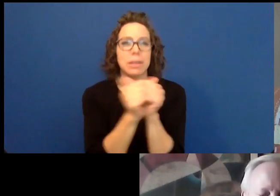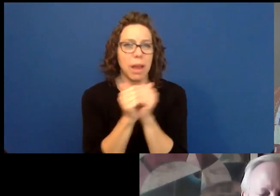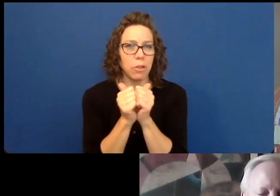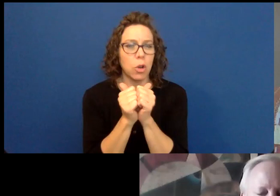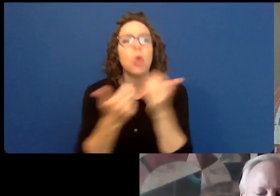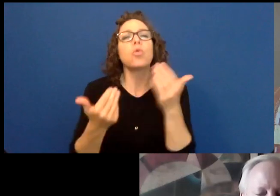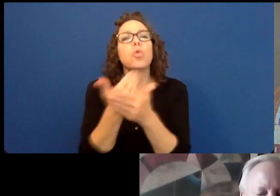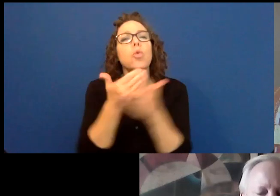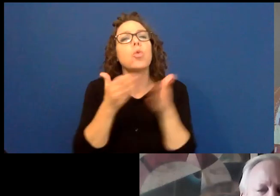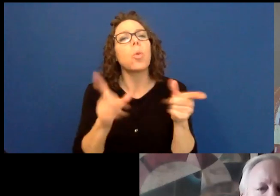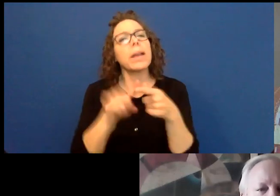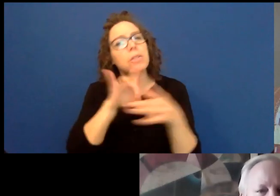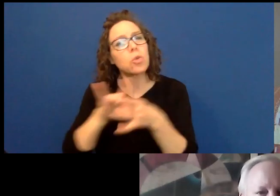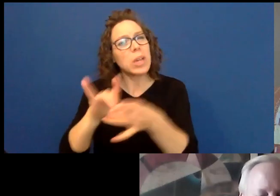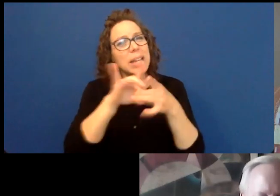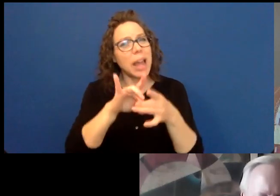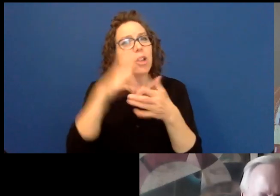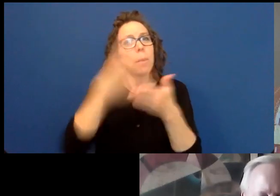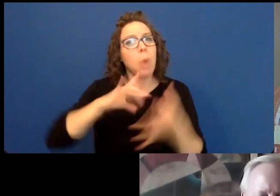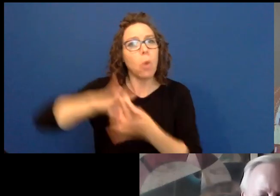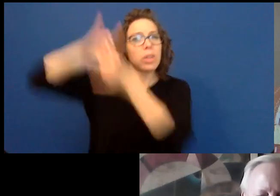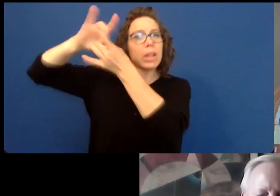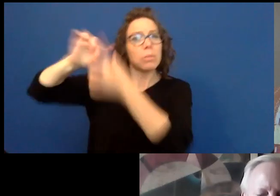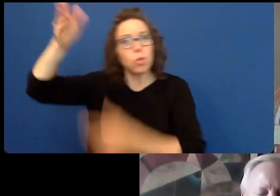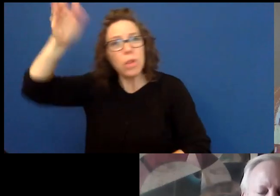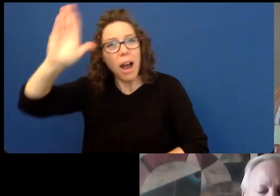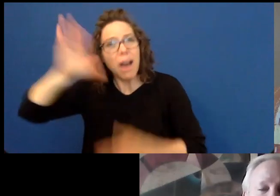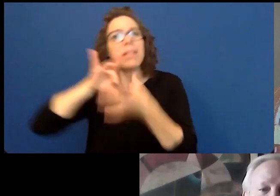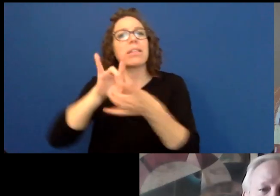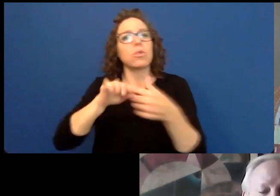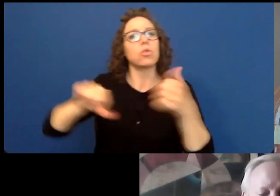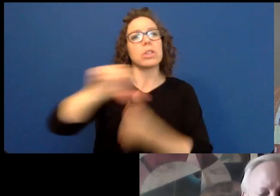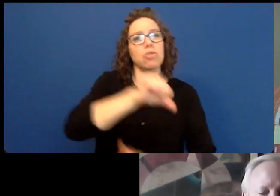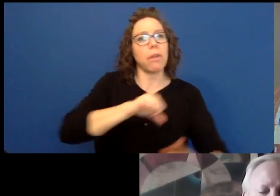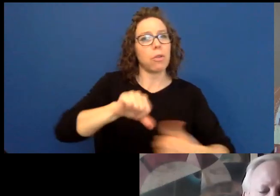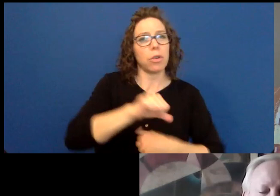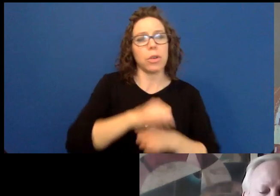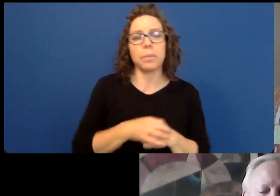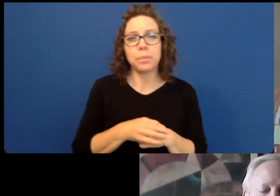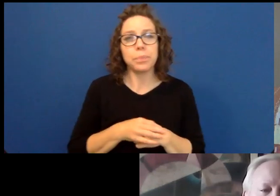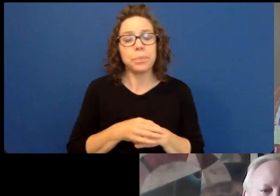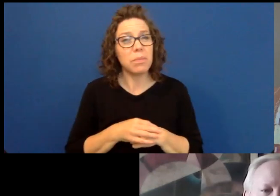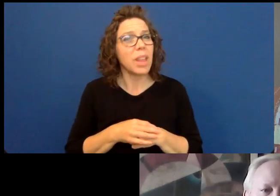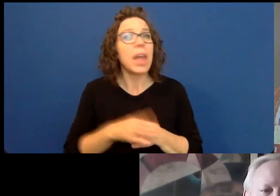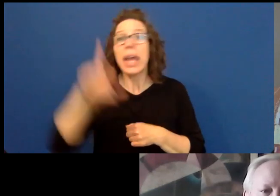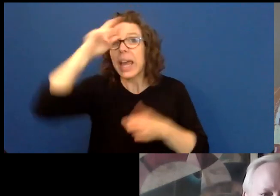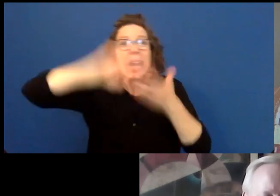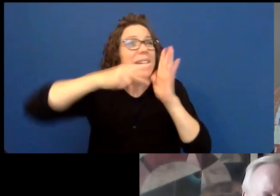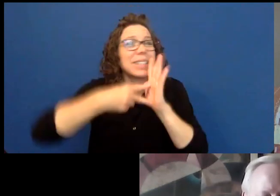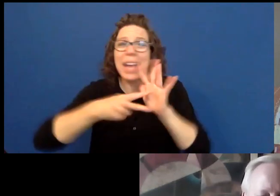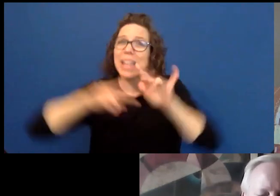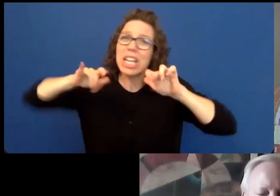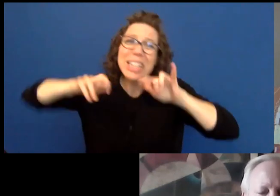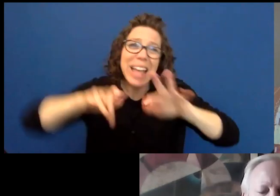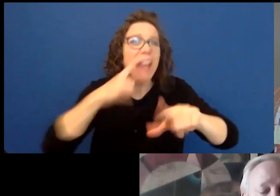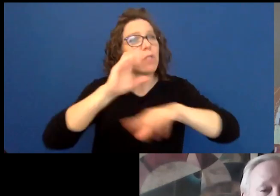connected with both God and with one another. It was never intended that gathering for sanctuary worship